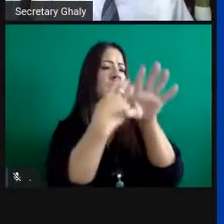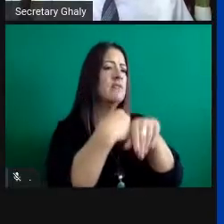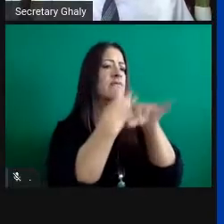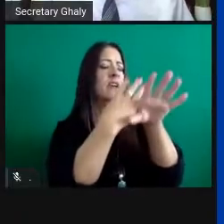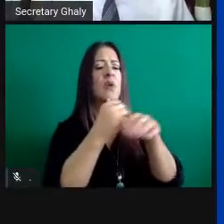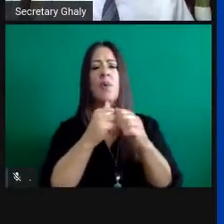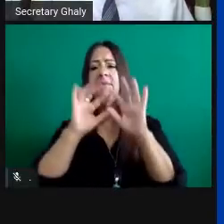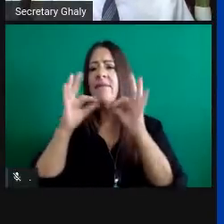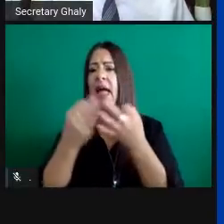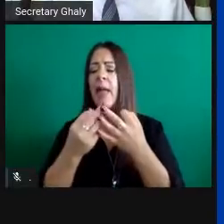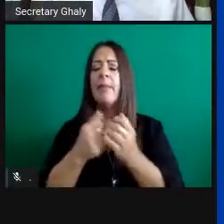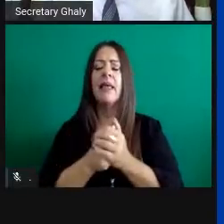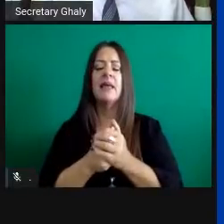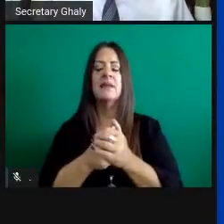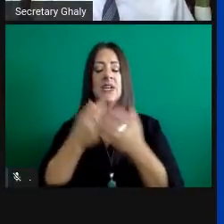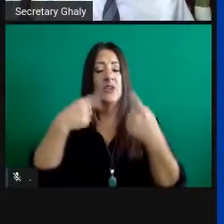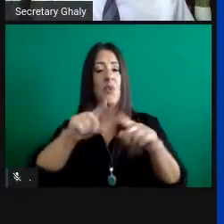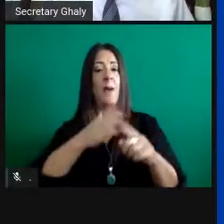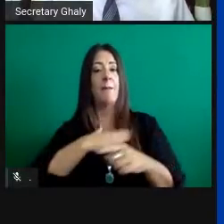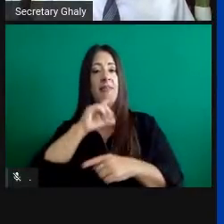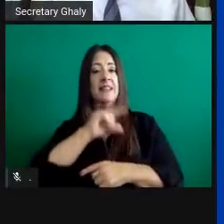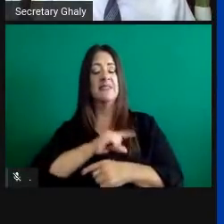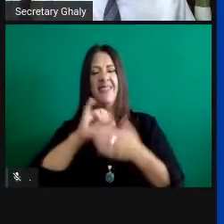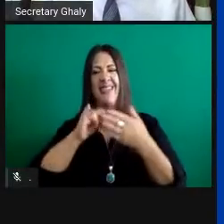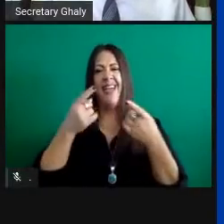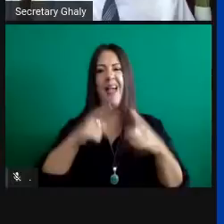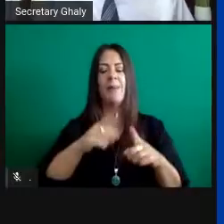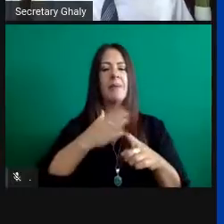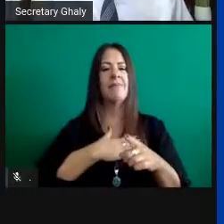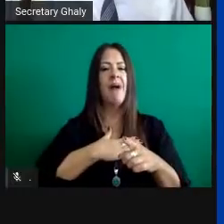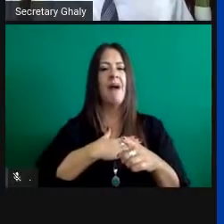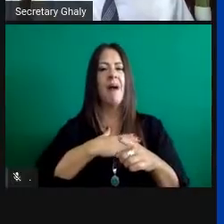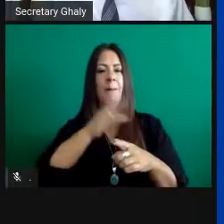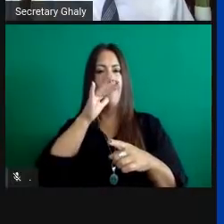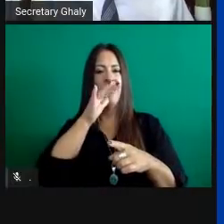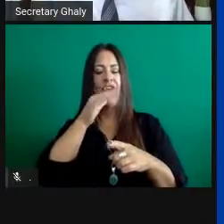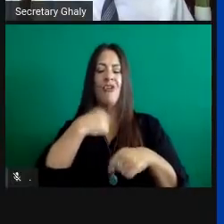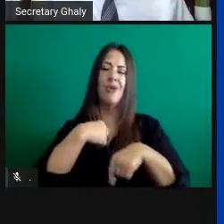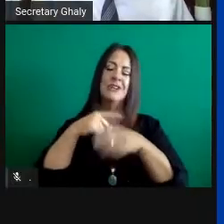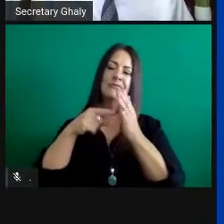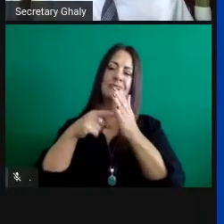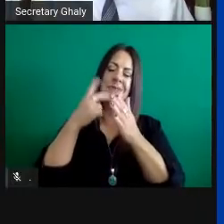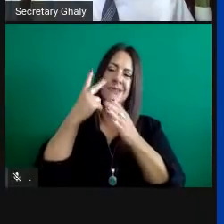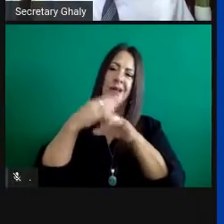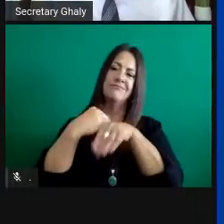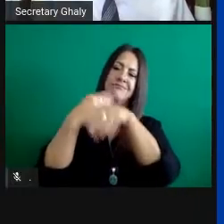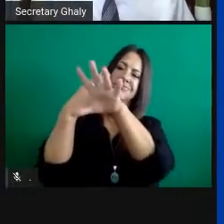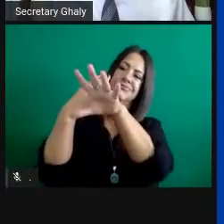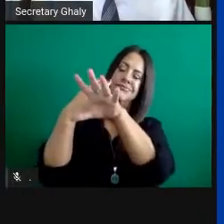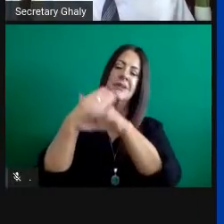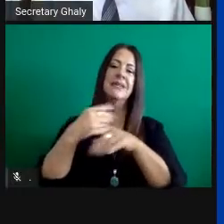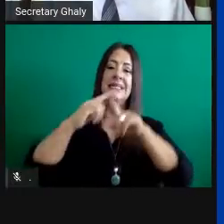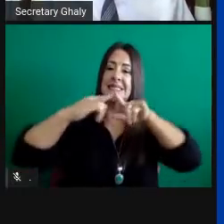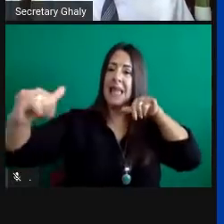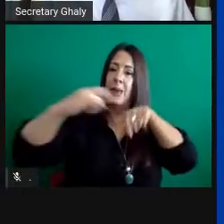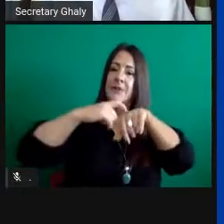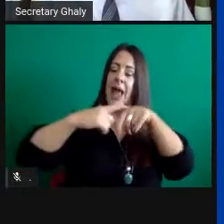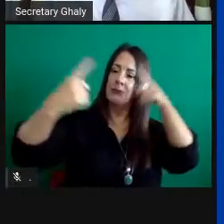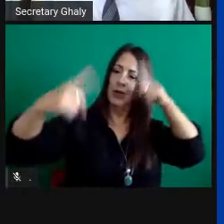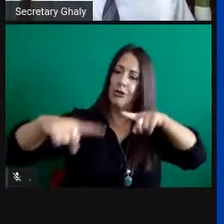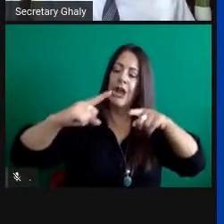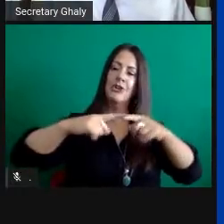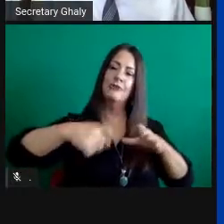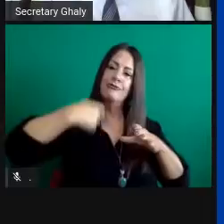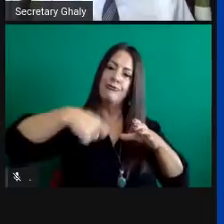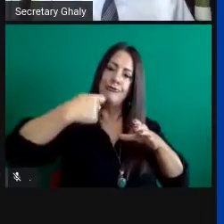my mom on Zoom much of the day, in and out with the kids, enjoying dessert as well with us. And it worked better